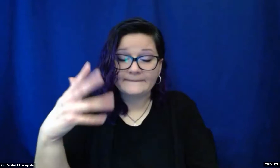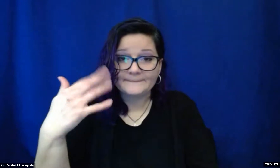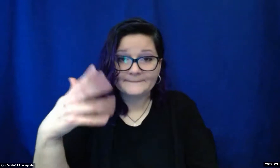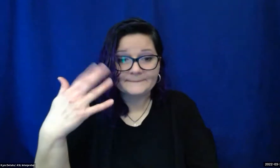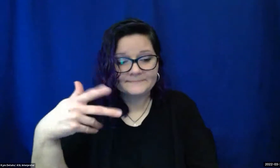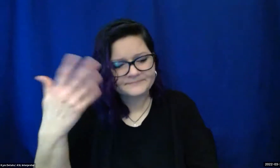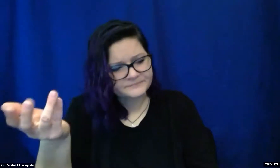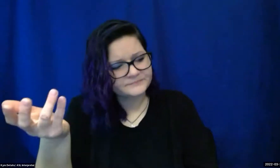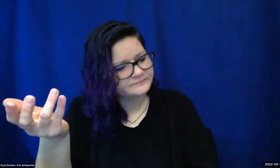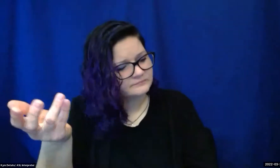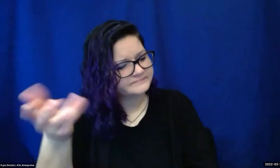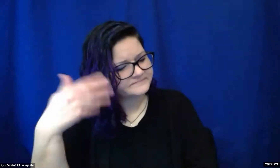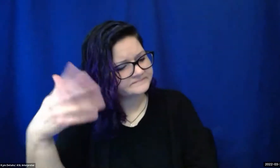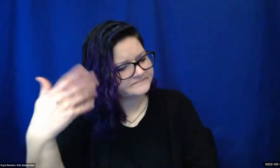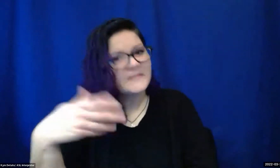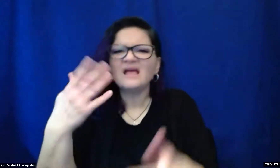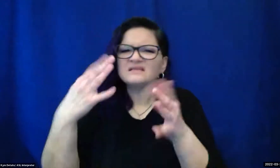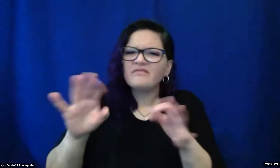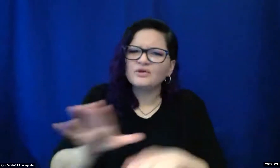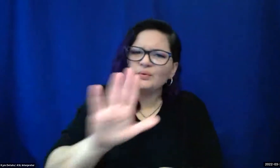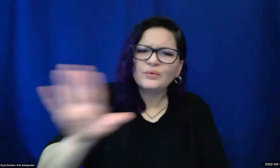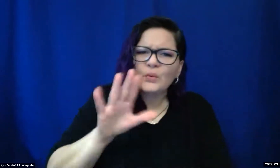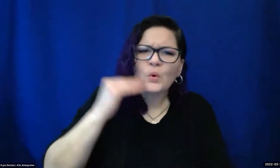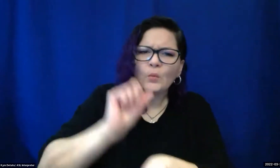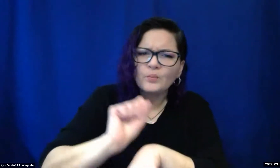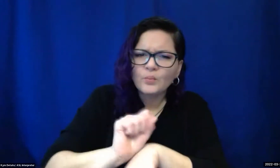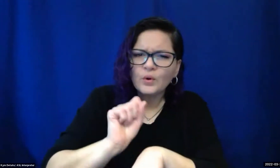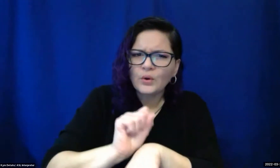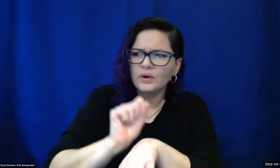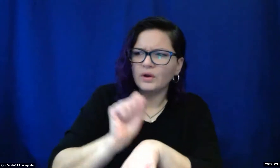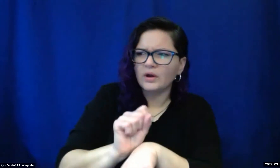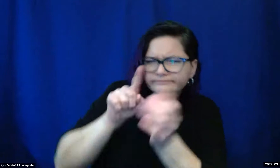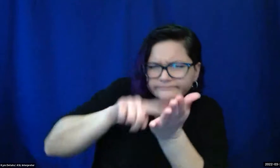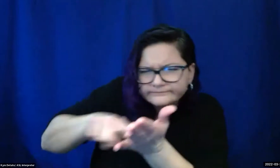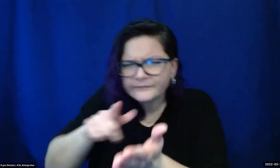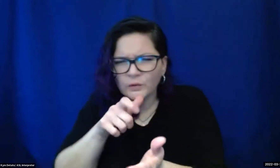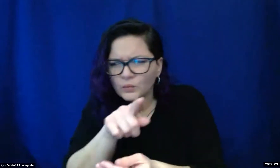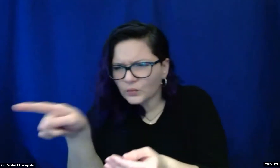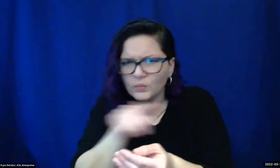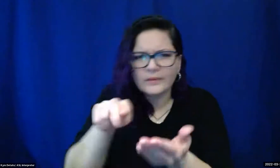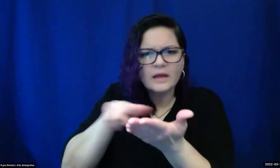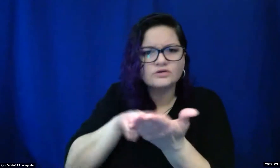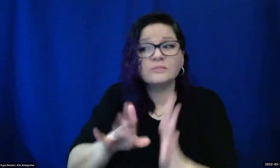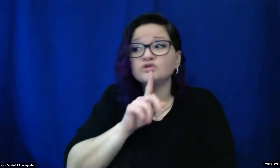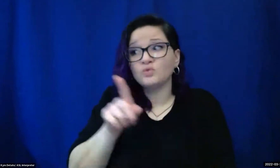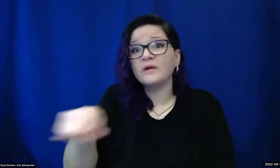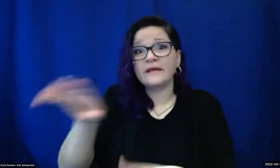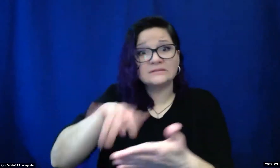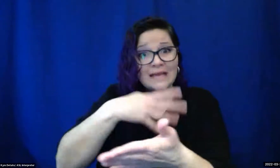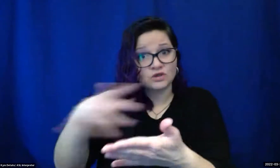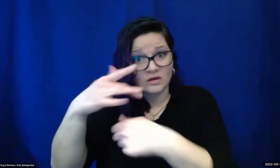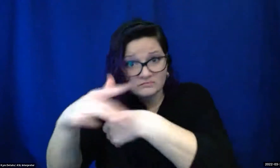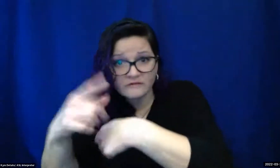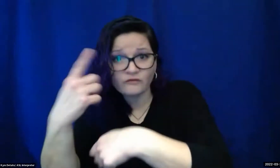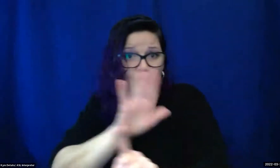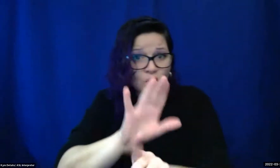certainly do your homework when it comes to contractors and ensuring that they're available to perform your work. We